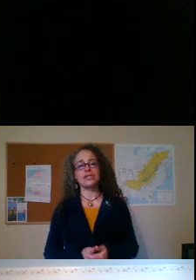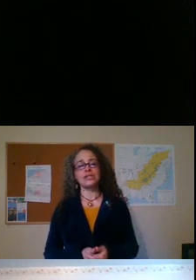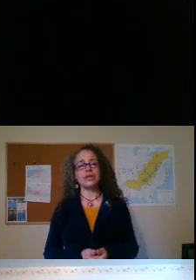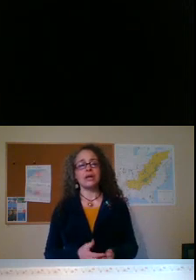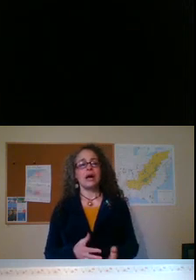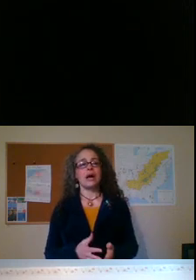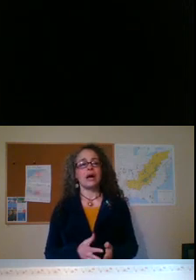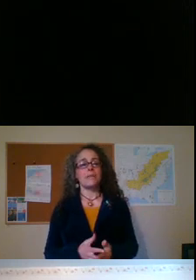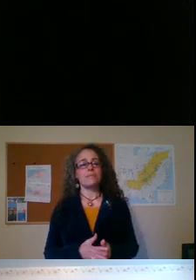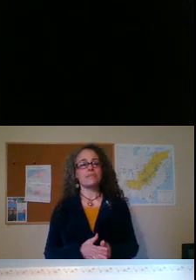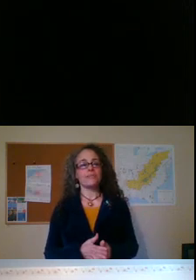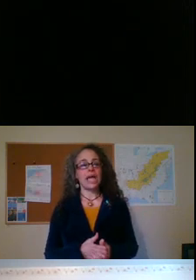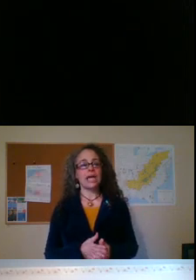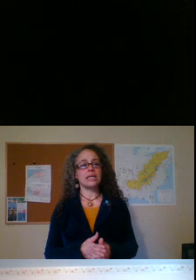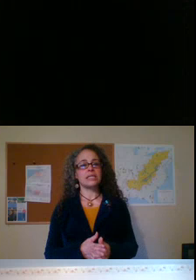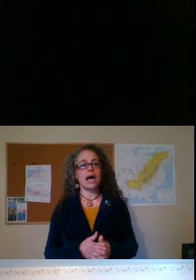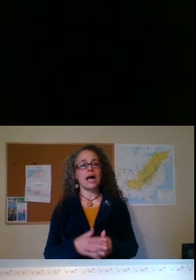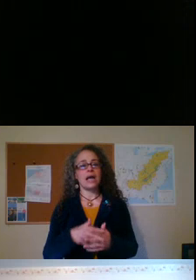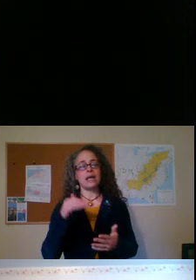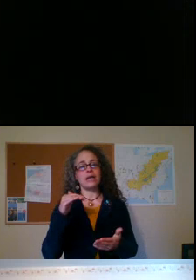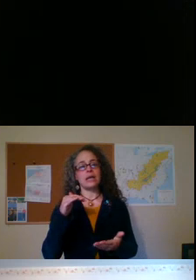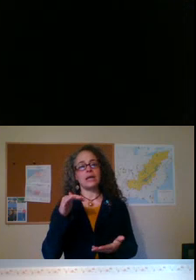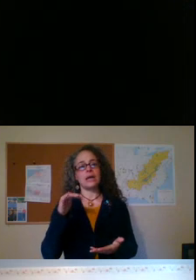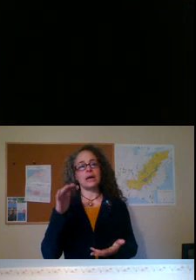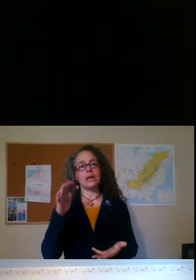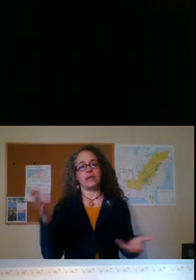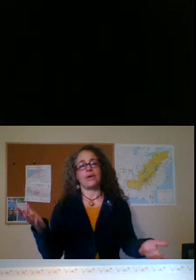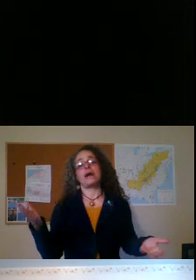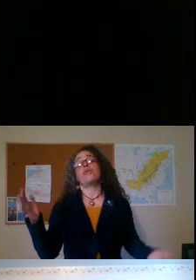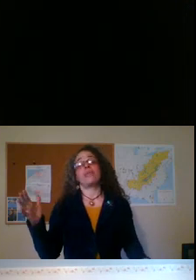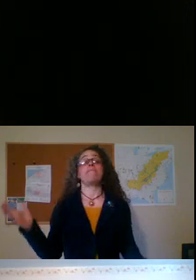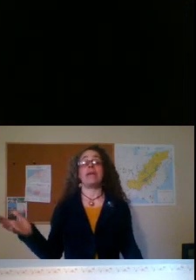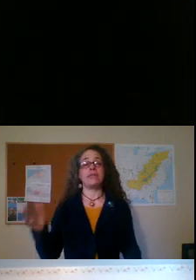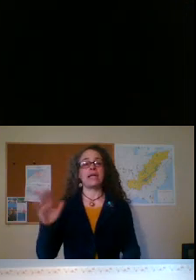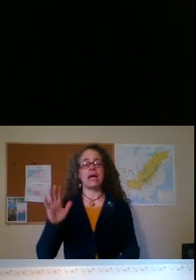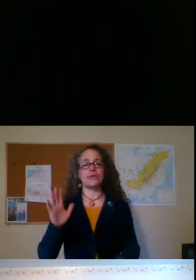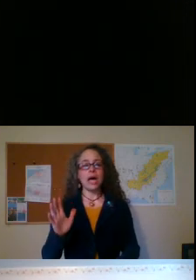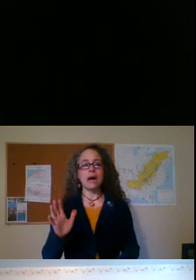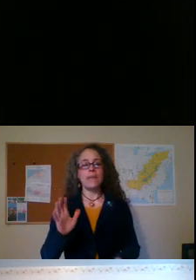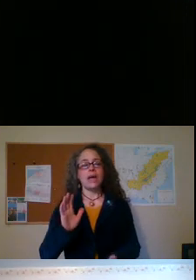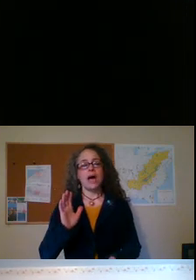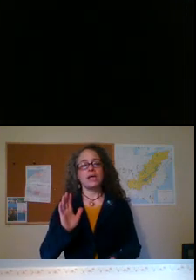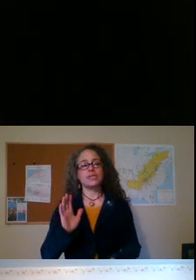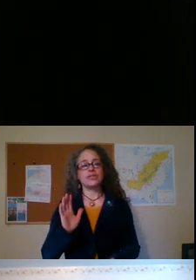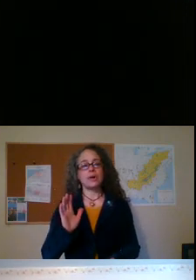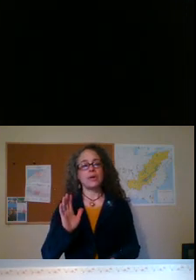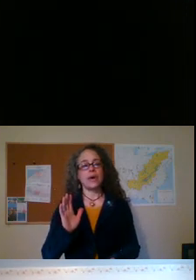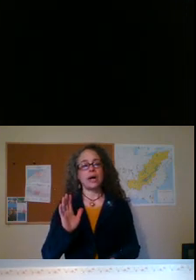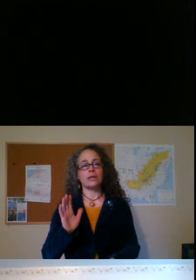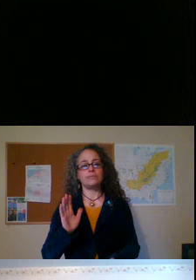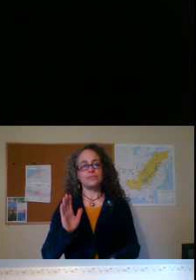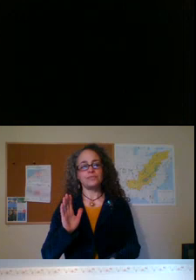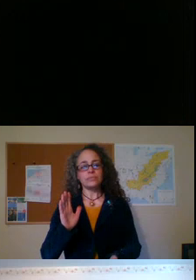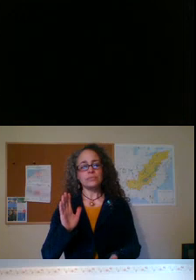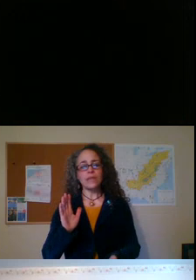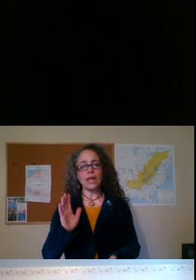this calendar. And I'm the one that made the calendar up. And